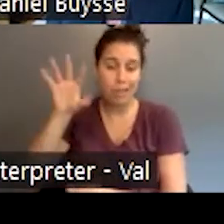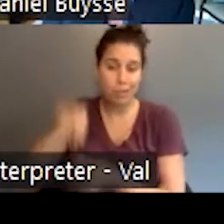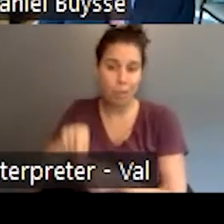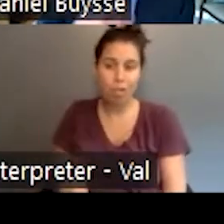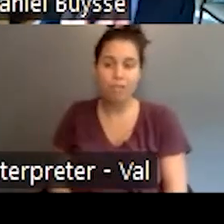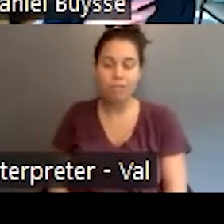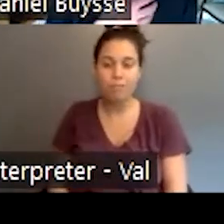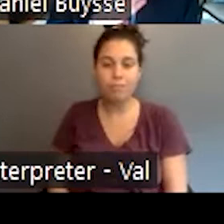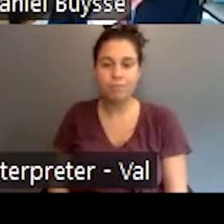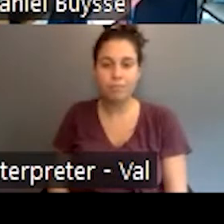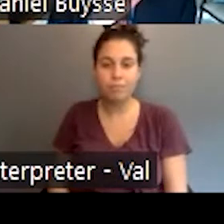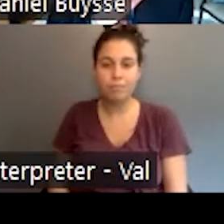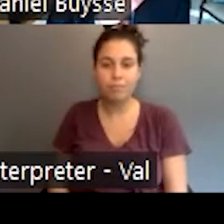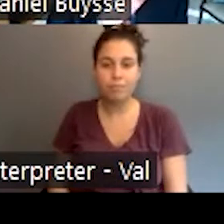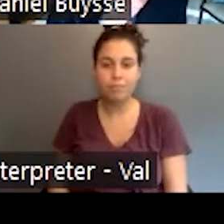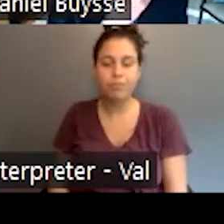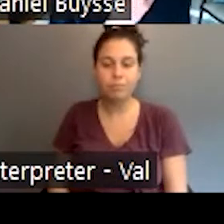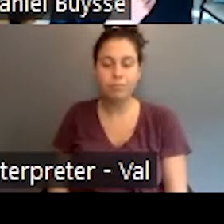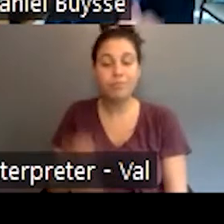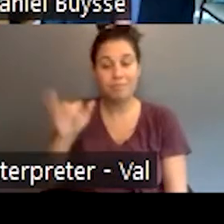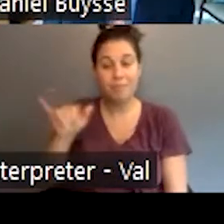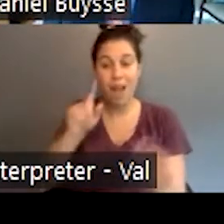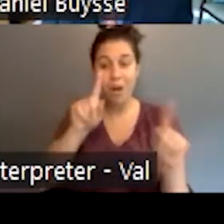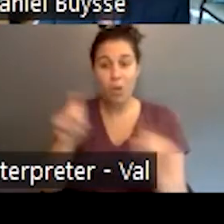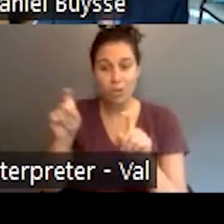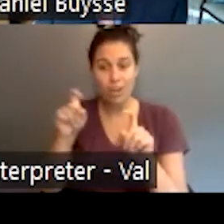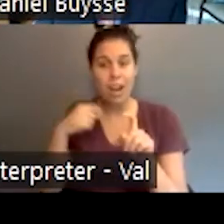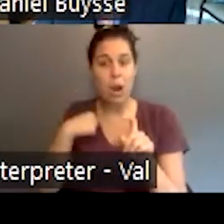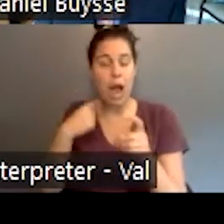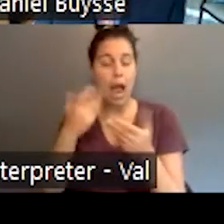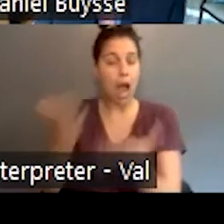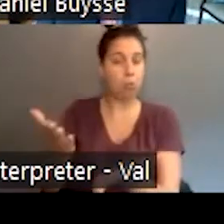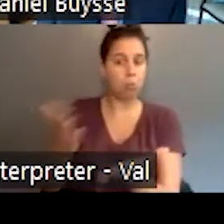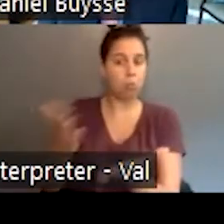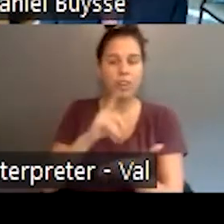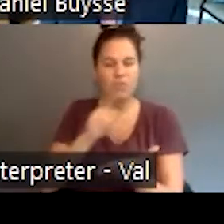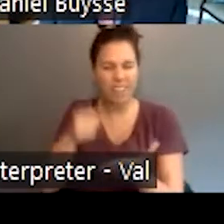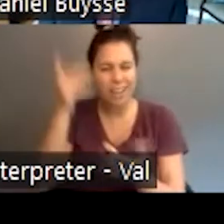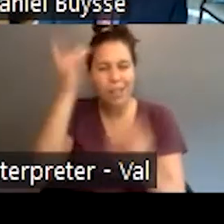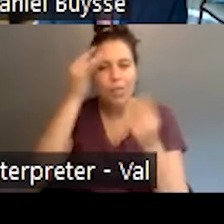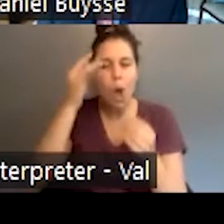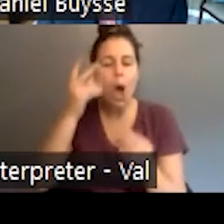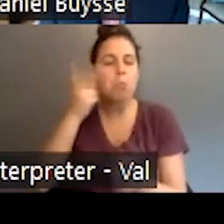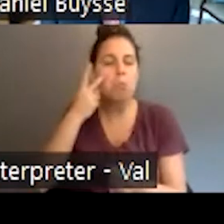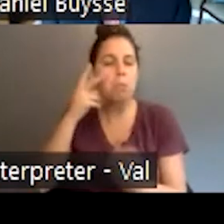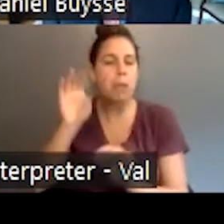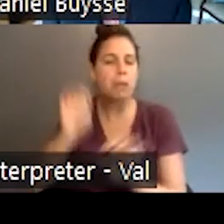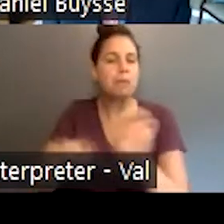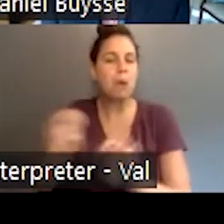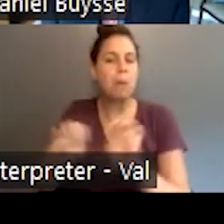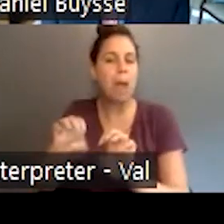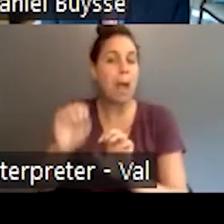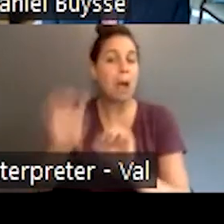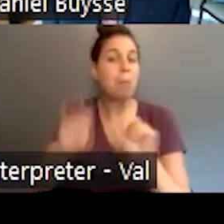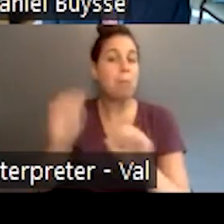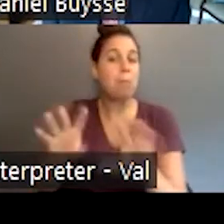So I kind of put this questionnaire out there as sort of a thought experiment, but as is sometimes the case,